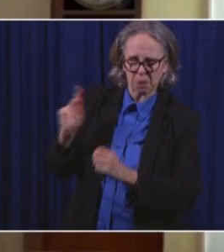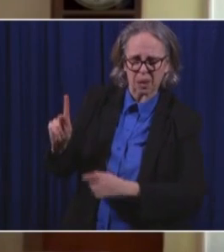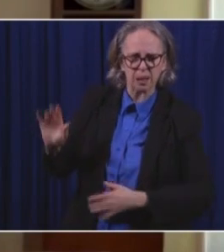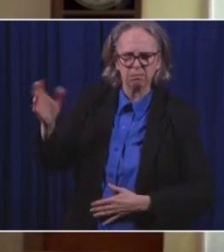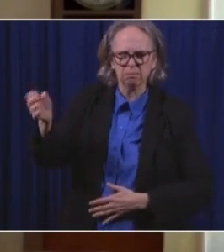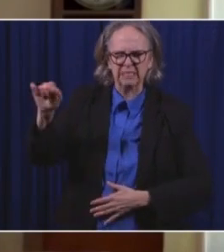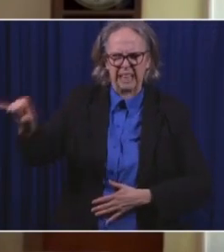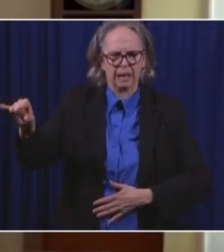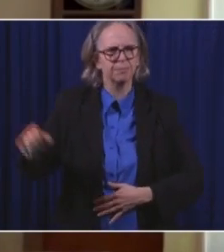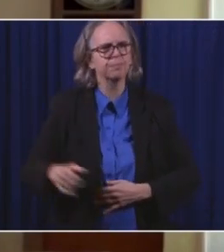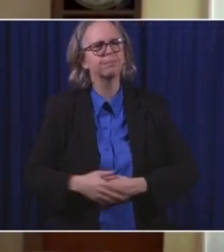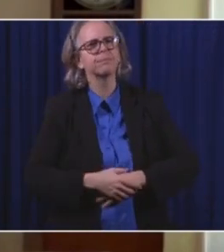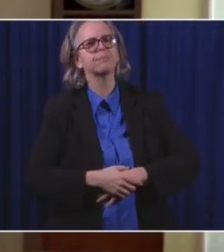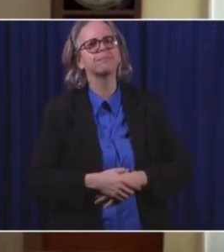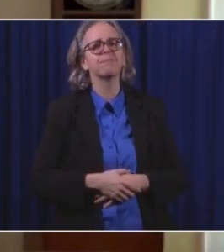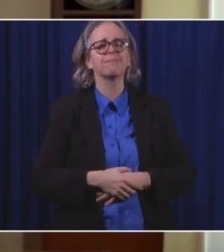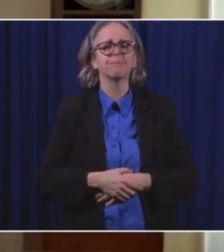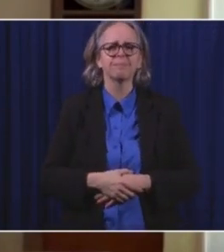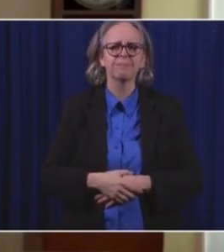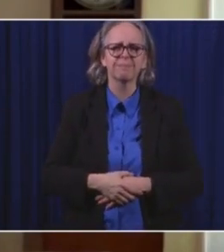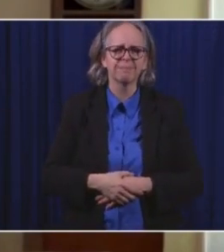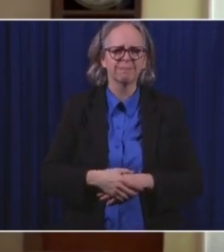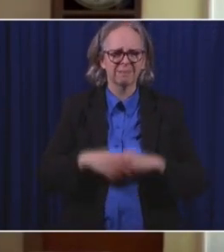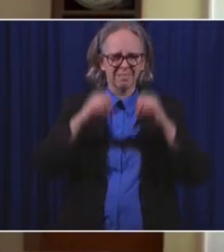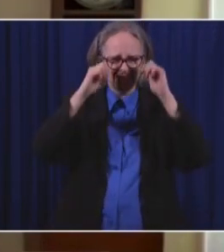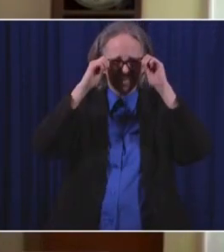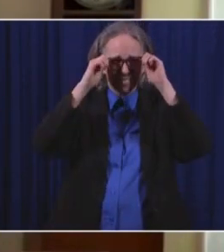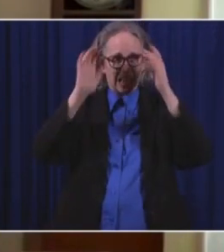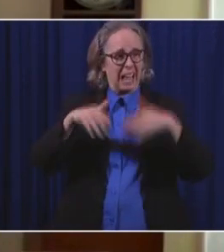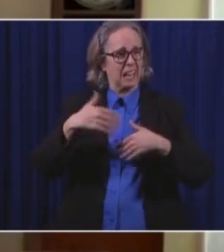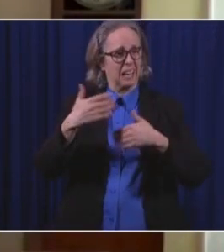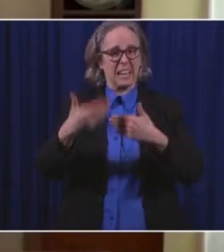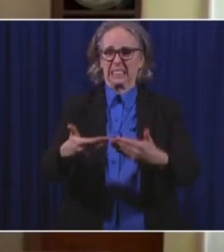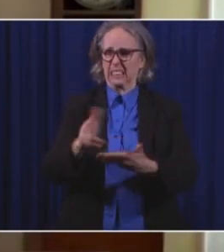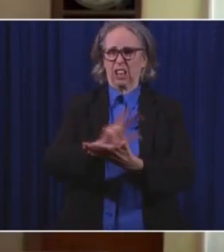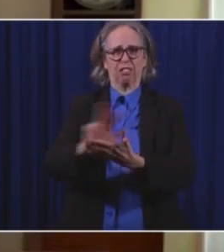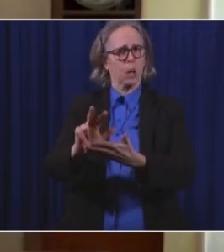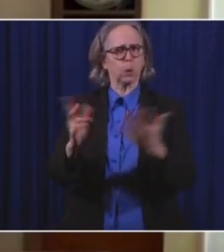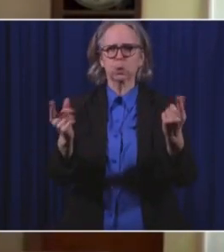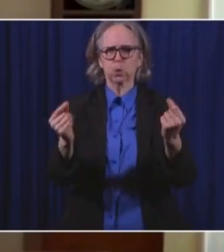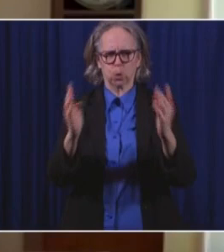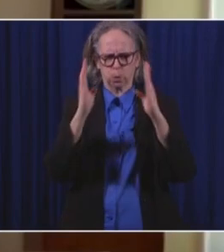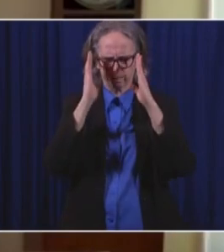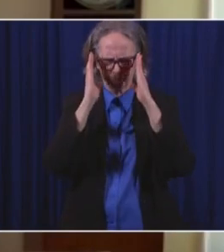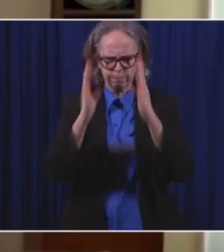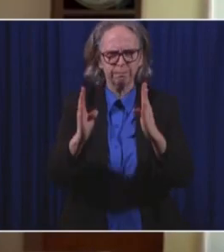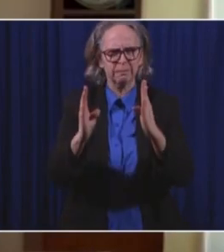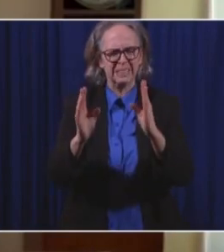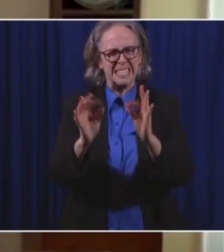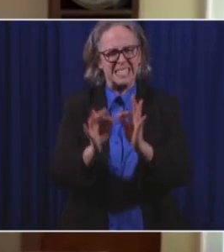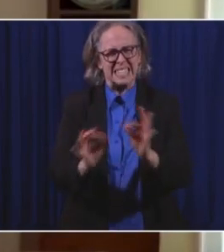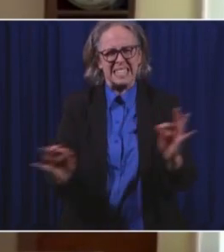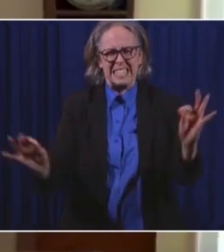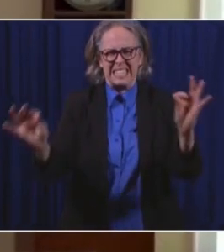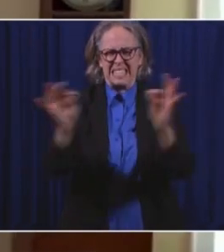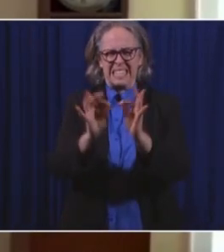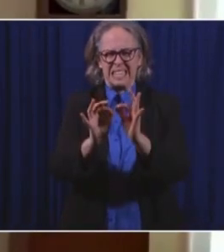weeks will really be the most important 3 weeks for all of us in this